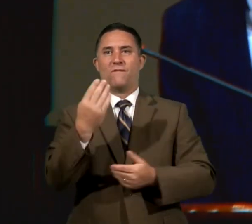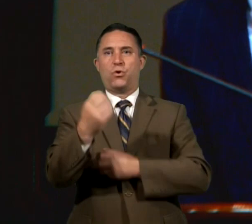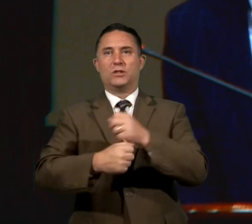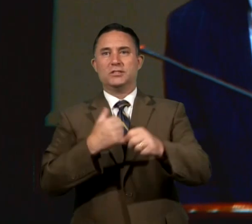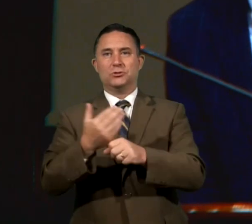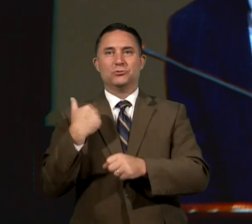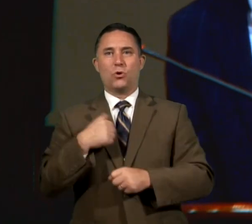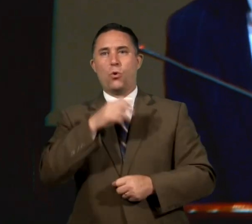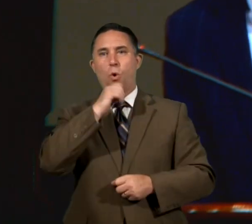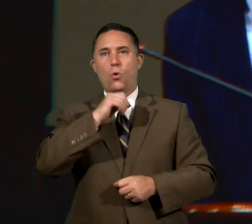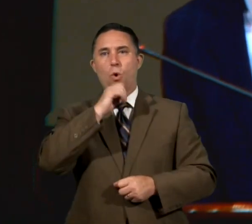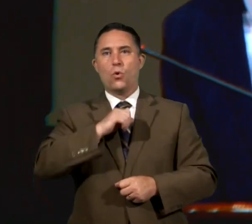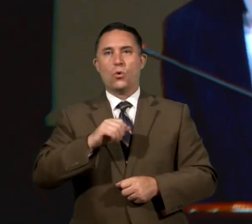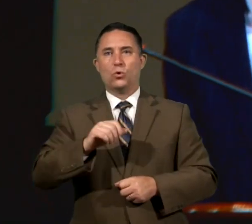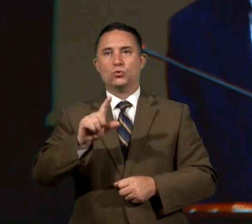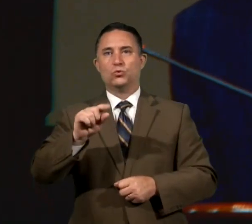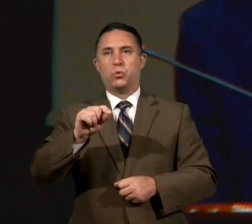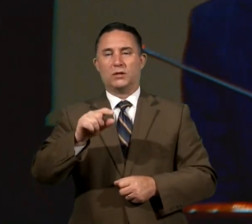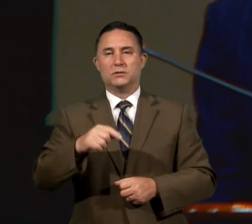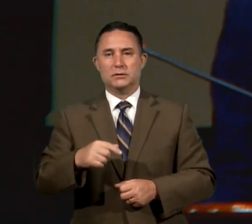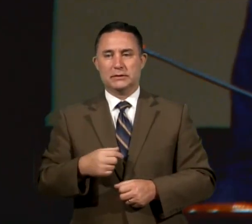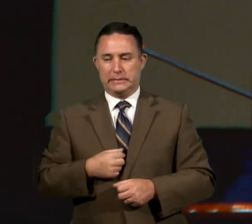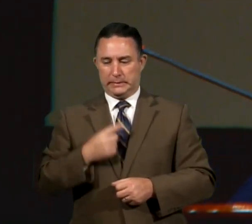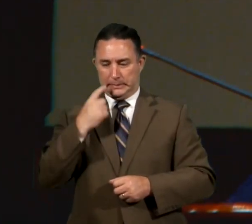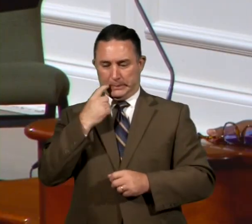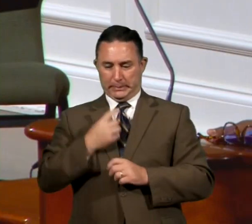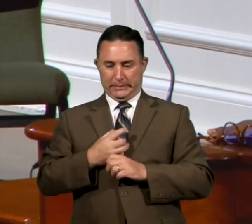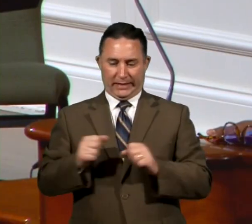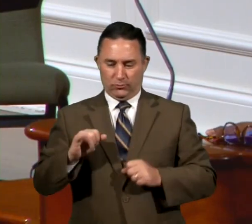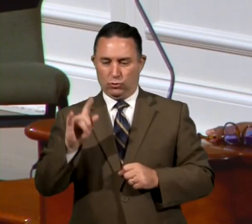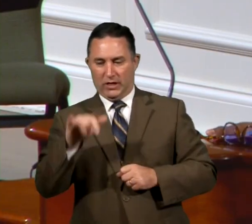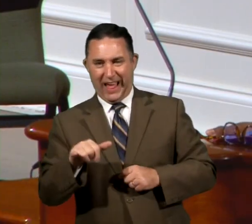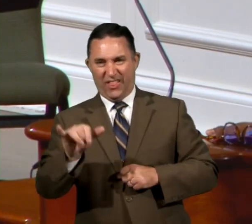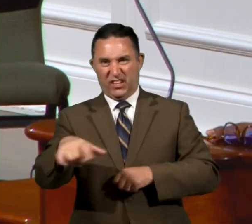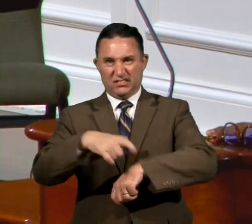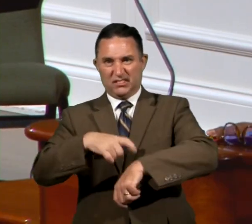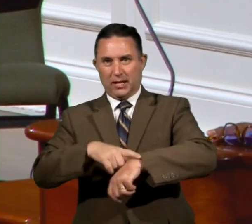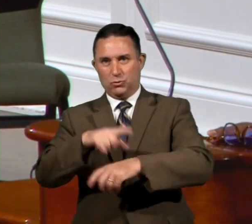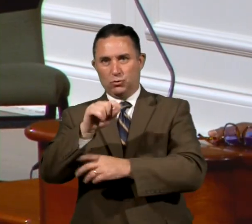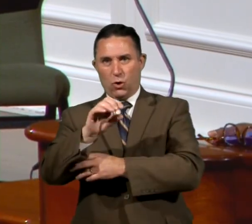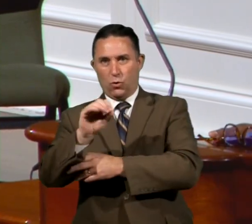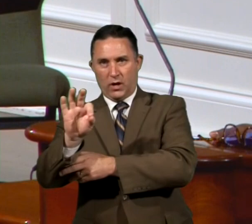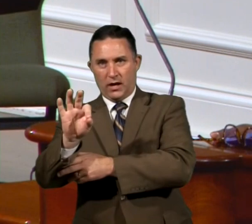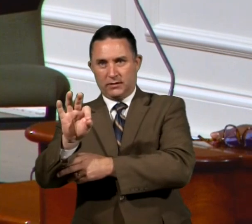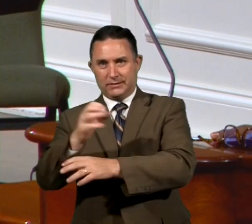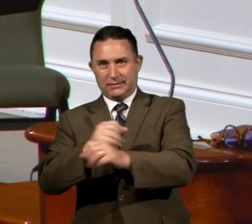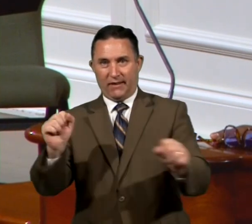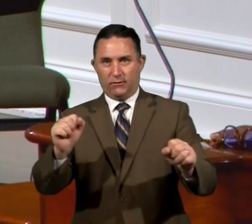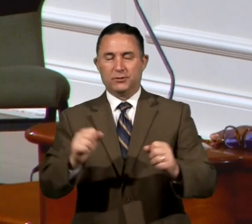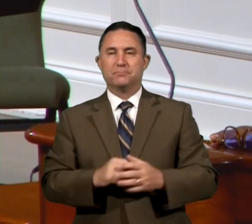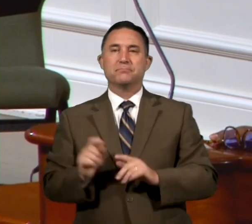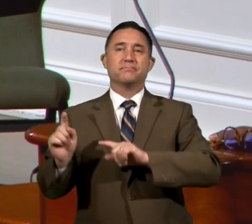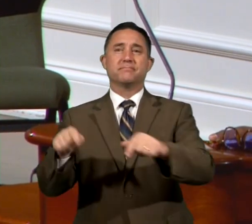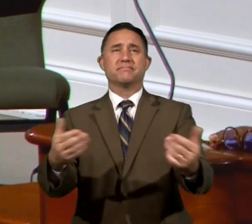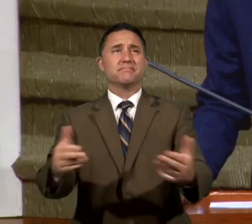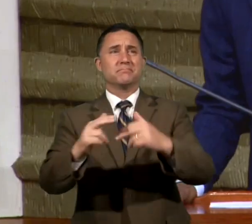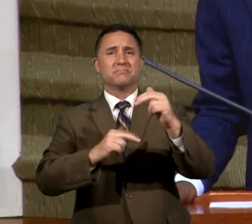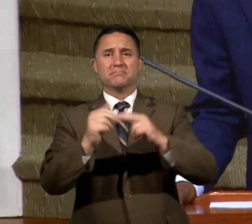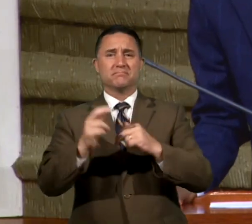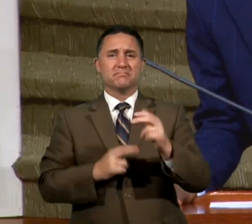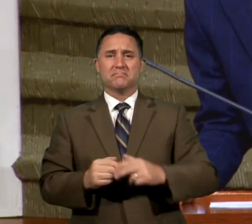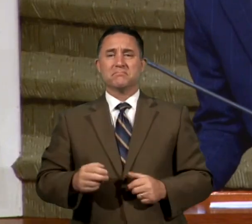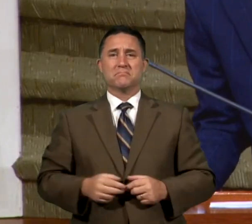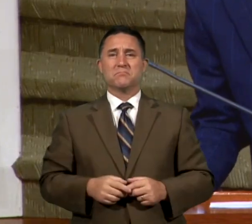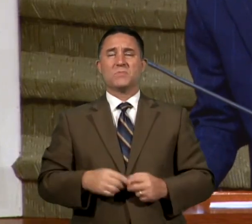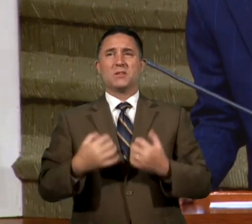14 years ago. I was 20 years old. I had just got saved in July 2009, and I came to this building. I sat right